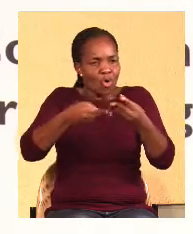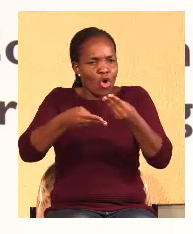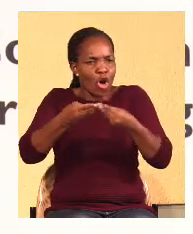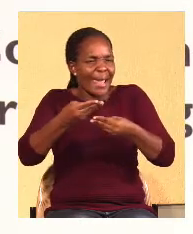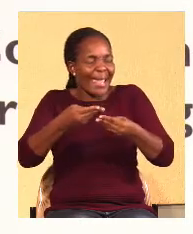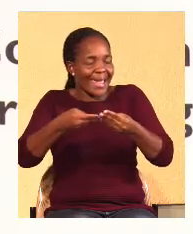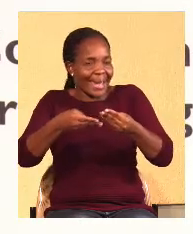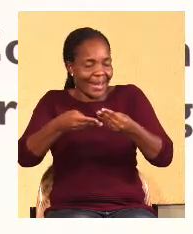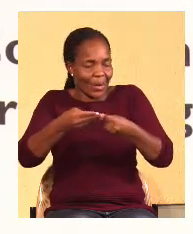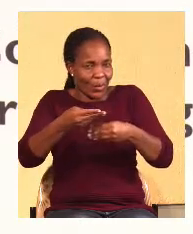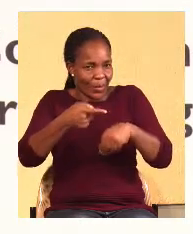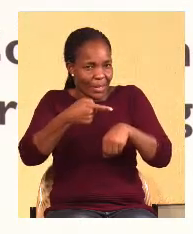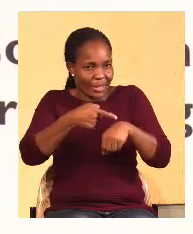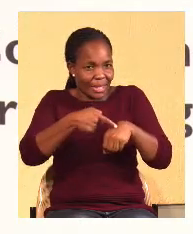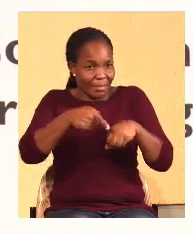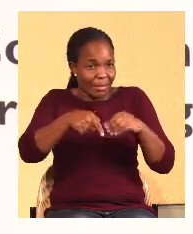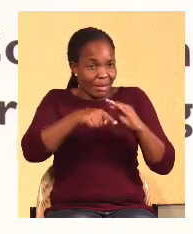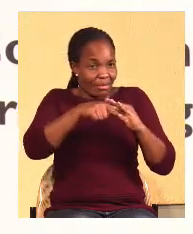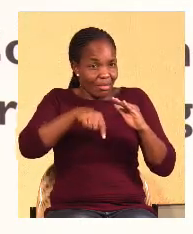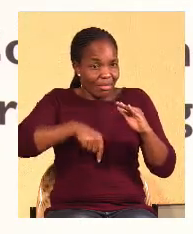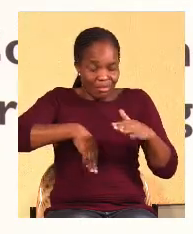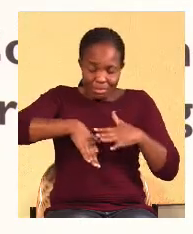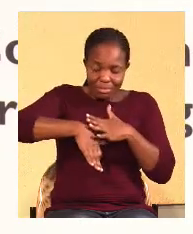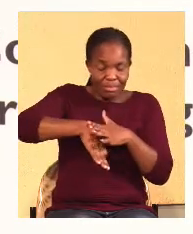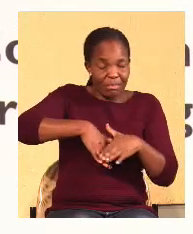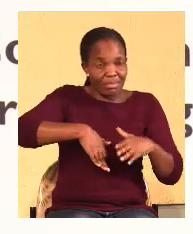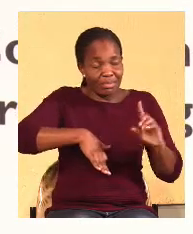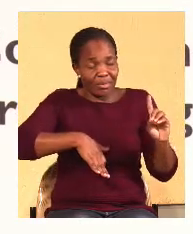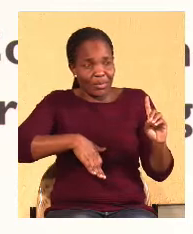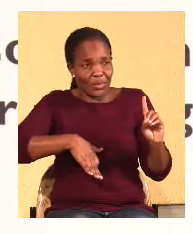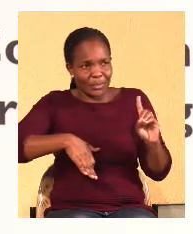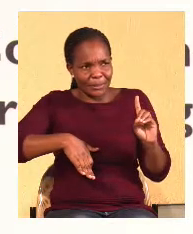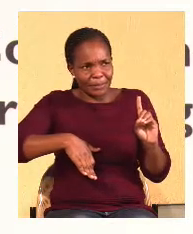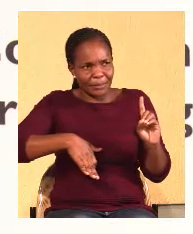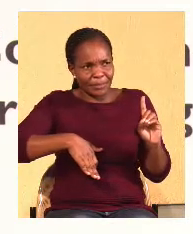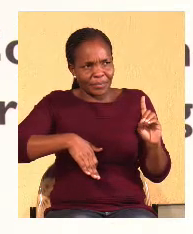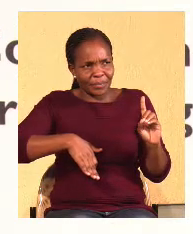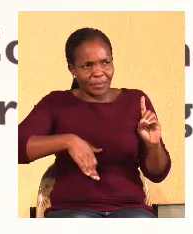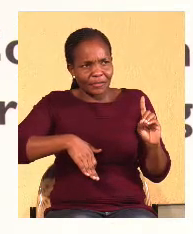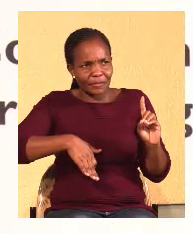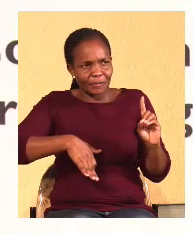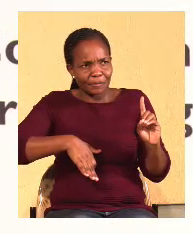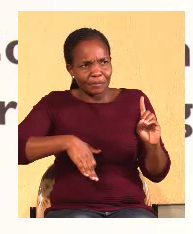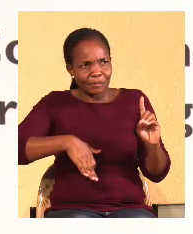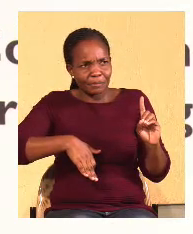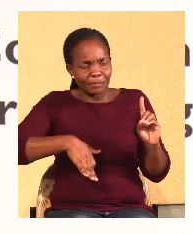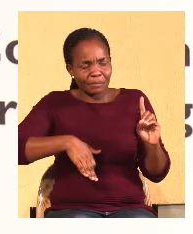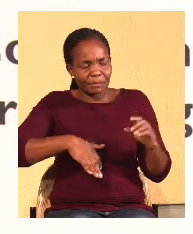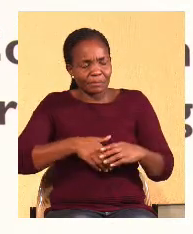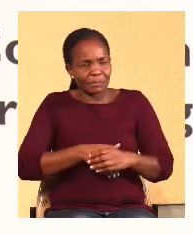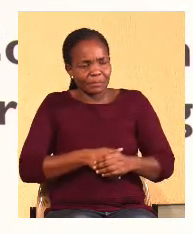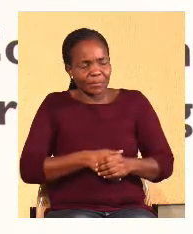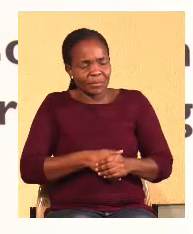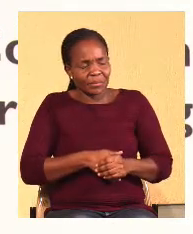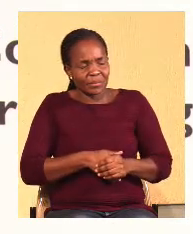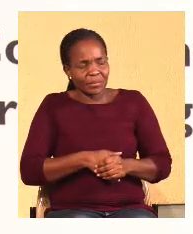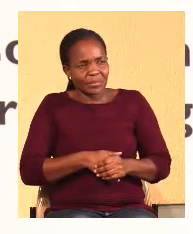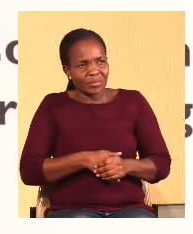also, so to answer Deng's question, which he has also answered himself, is we will not